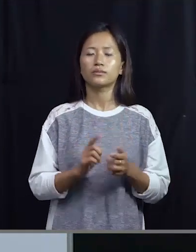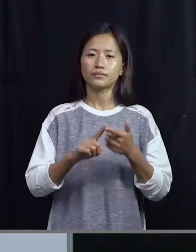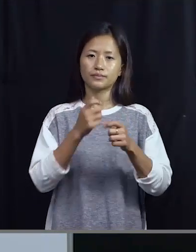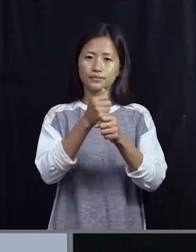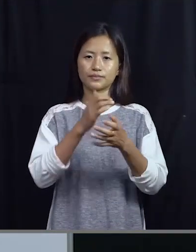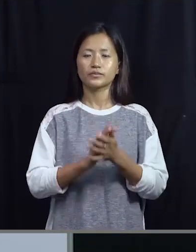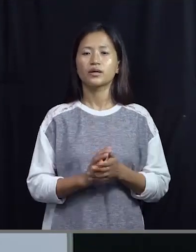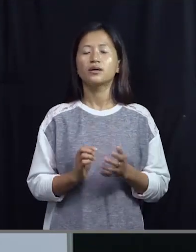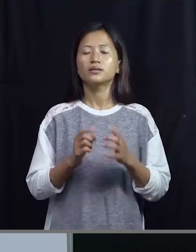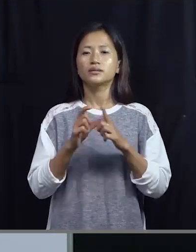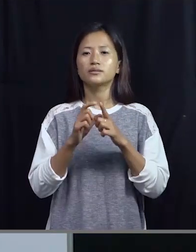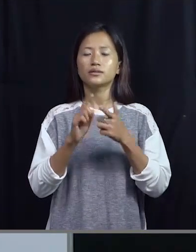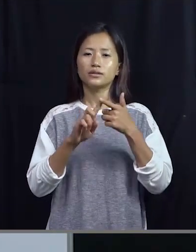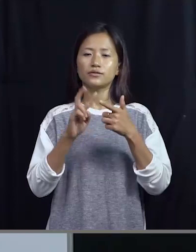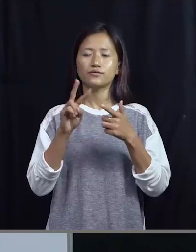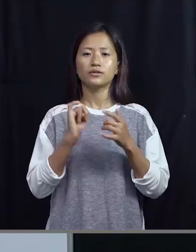name called Devine,